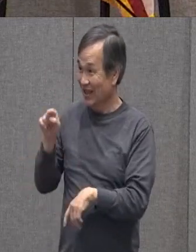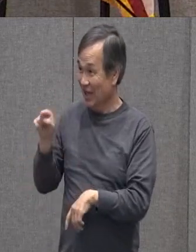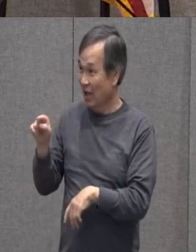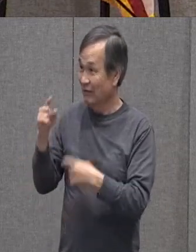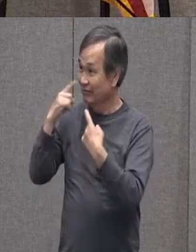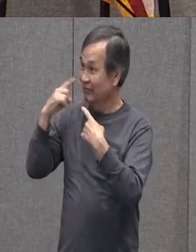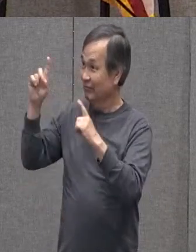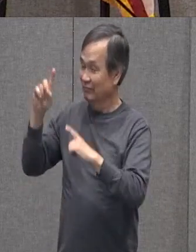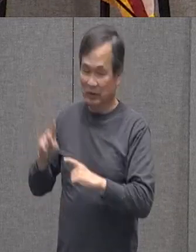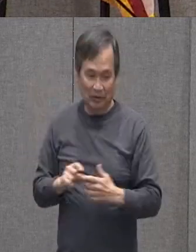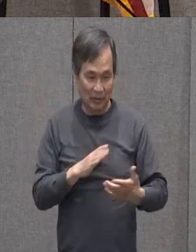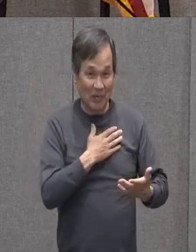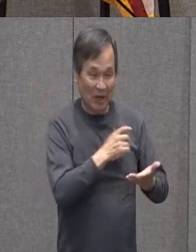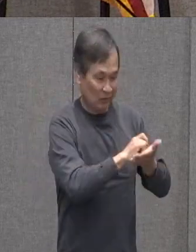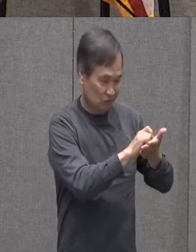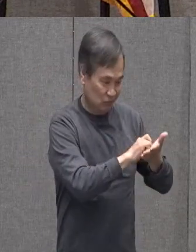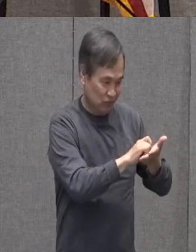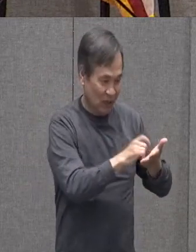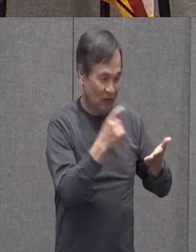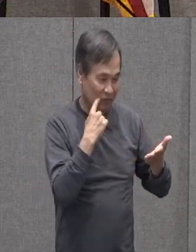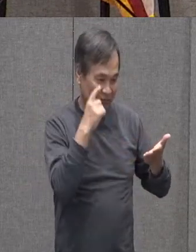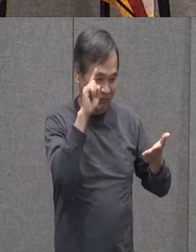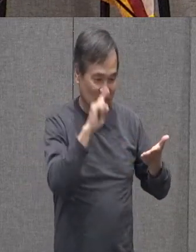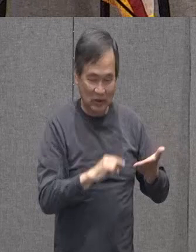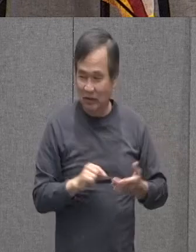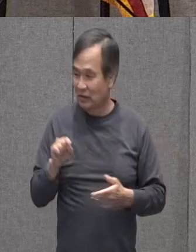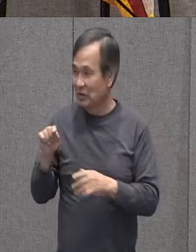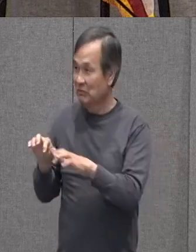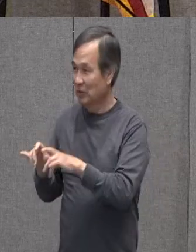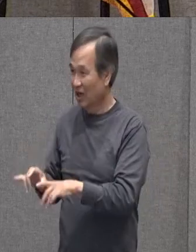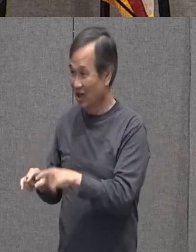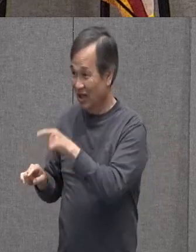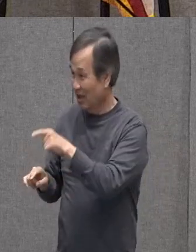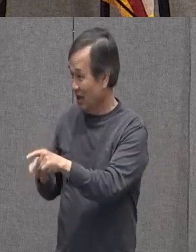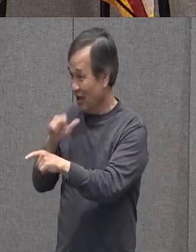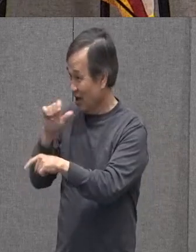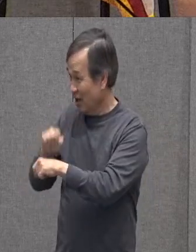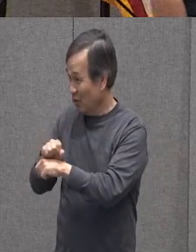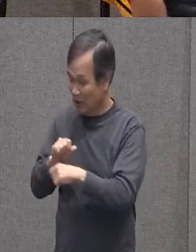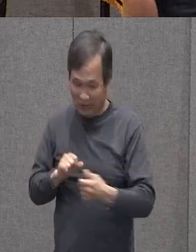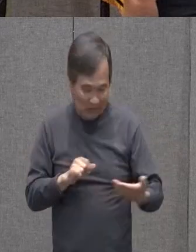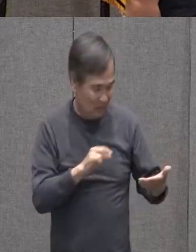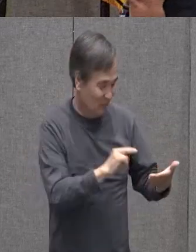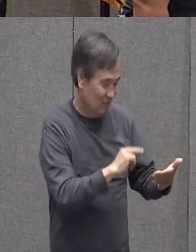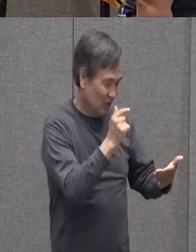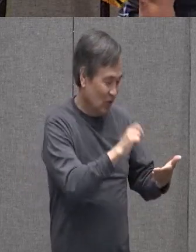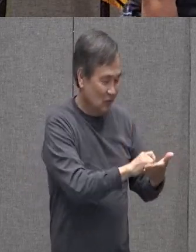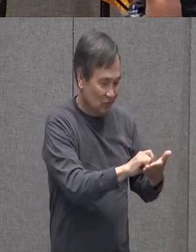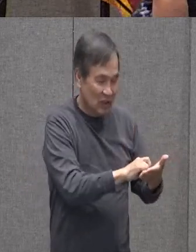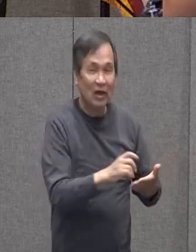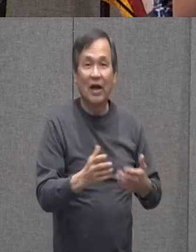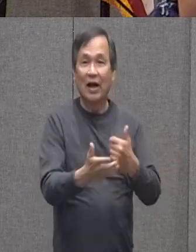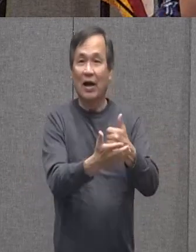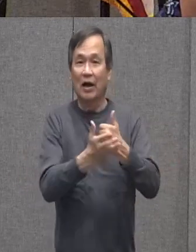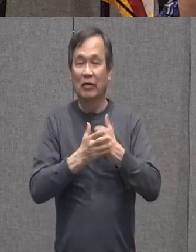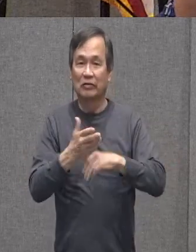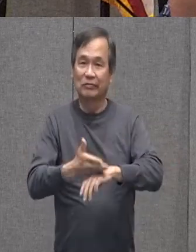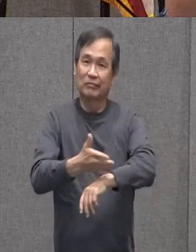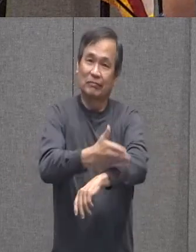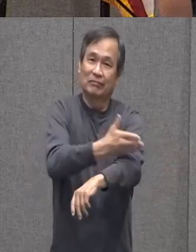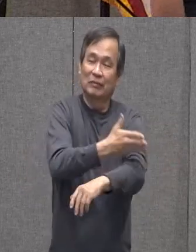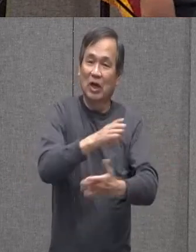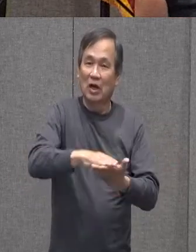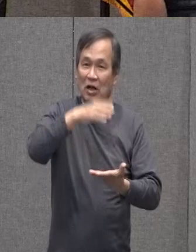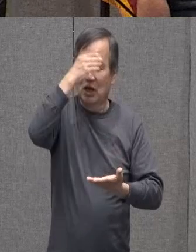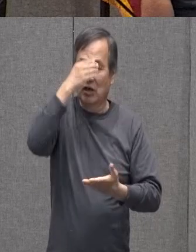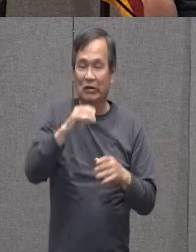work. And that helps me to understand, maybe to develop a new plan next time so that the coding works correctly. Yeah. So